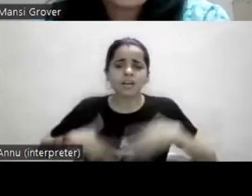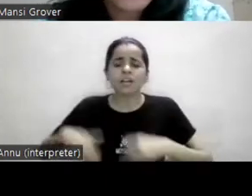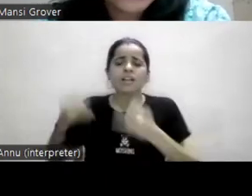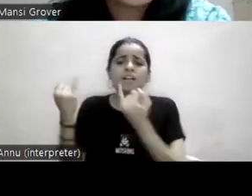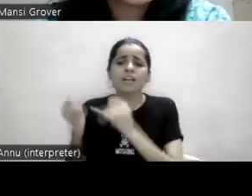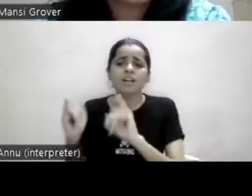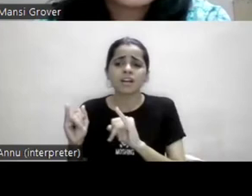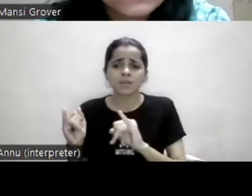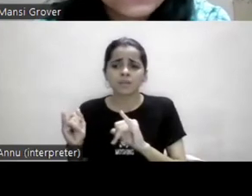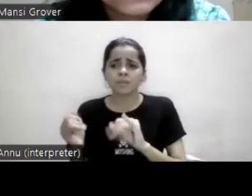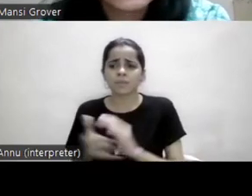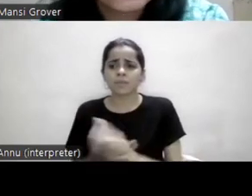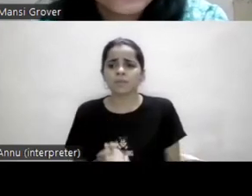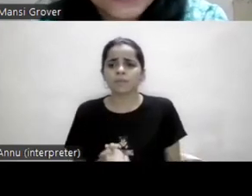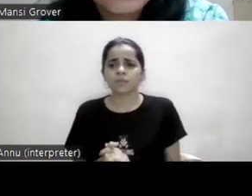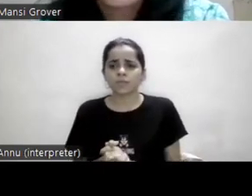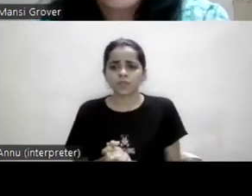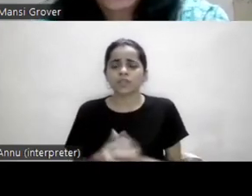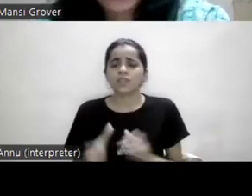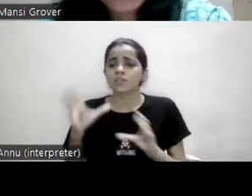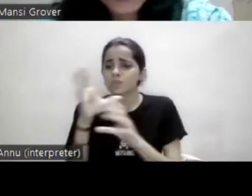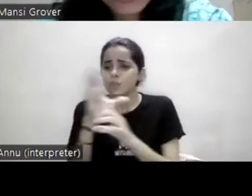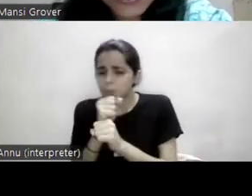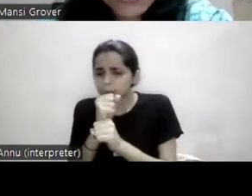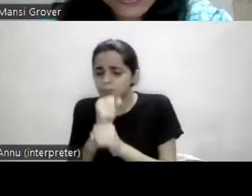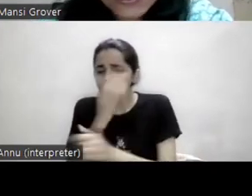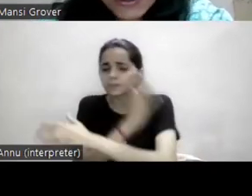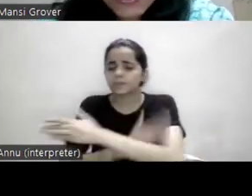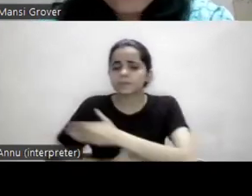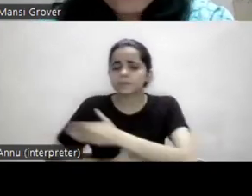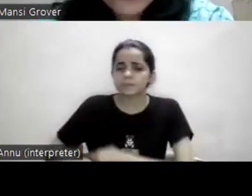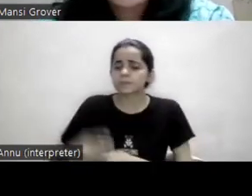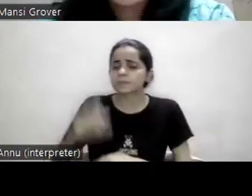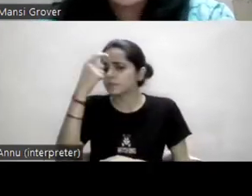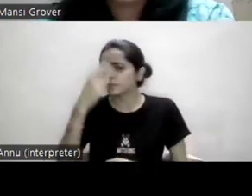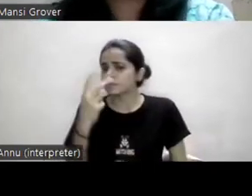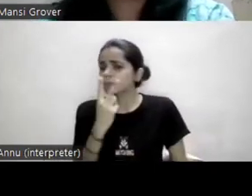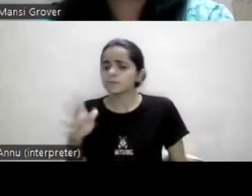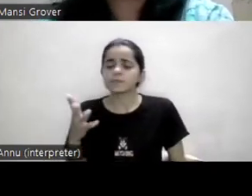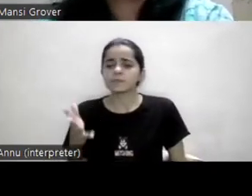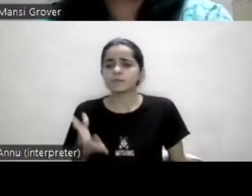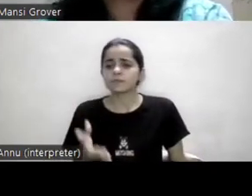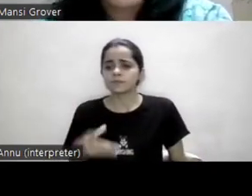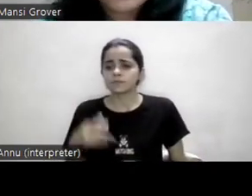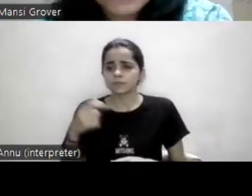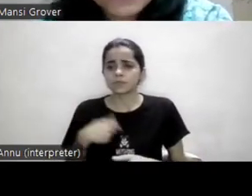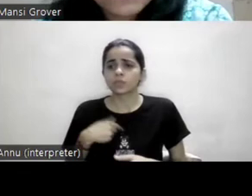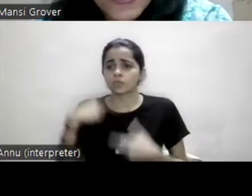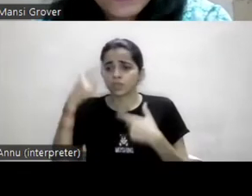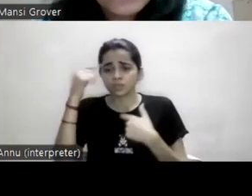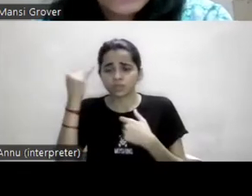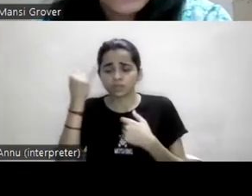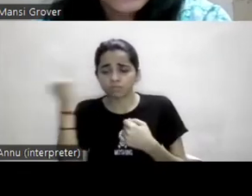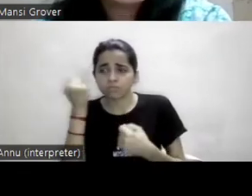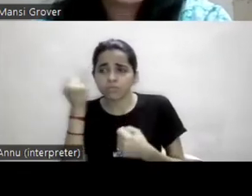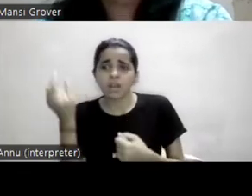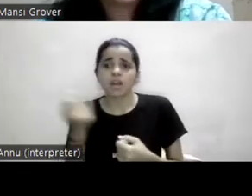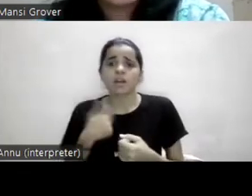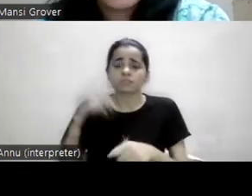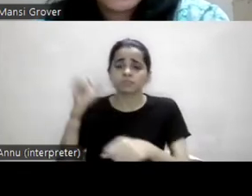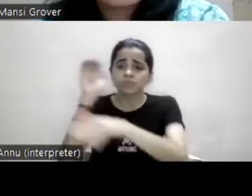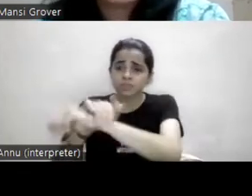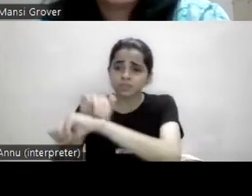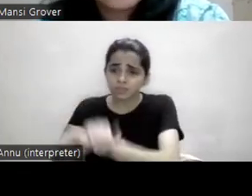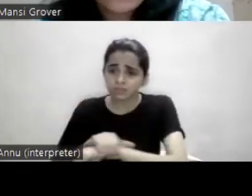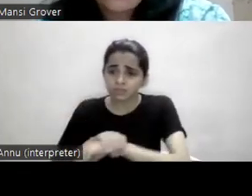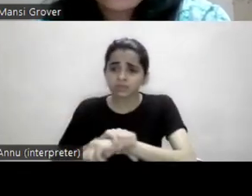talk about these hidden, invisible kind of disabilities, which we would need to identify, and we would